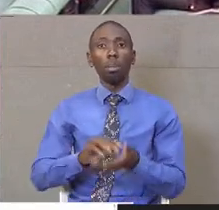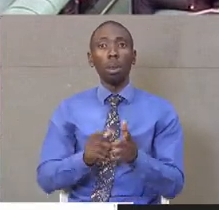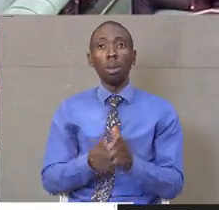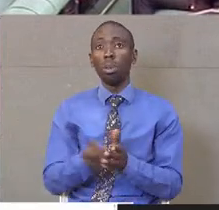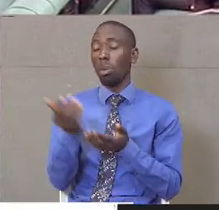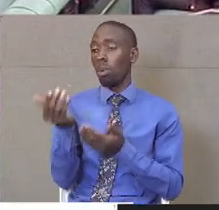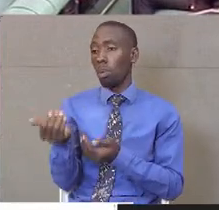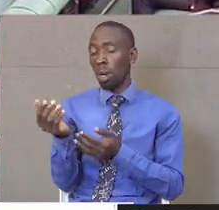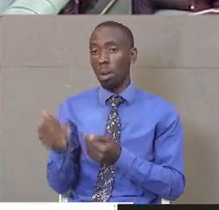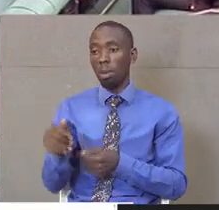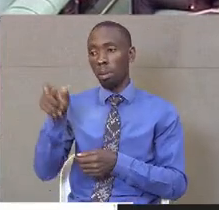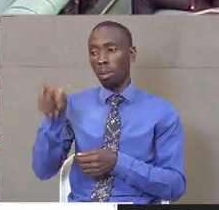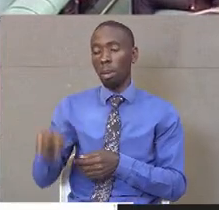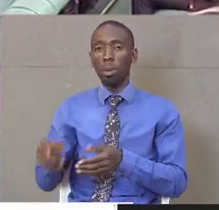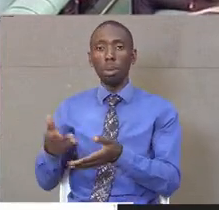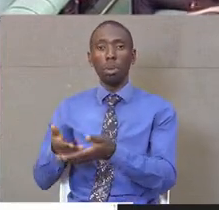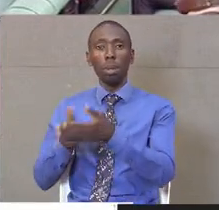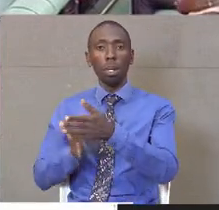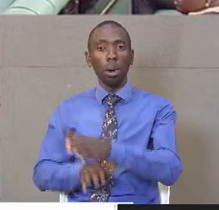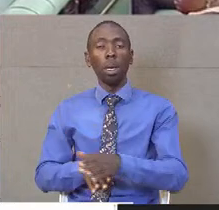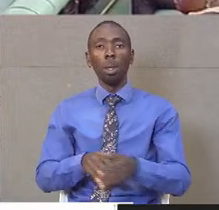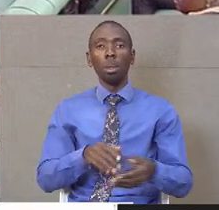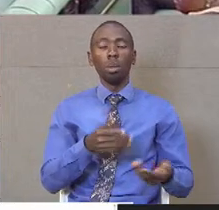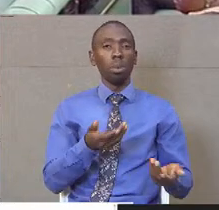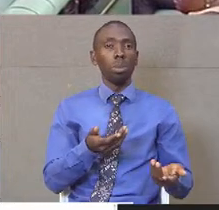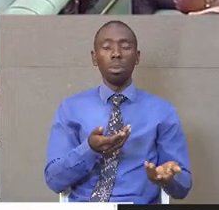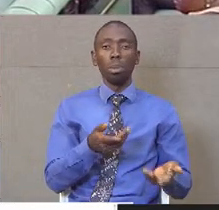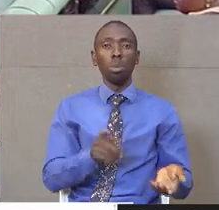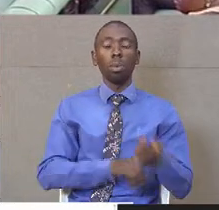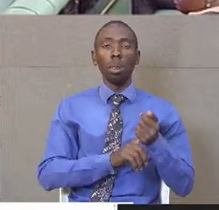somebody to die so that you get a bed.